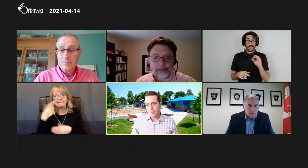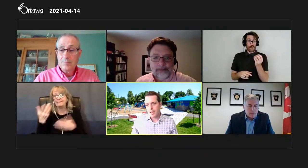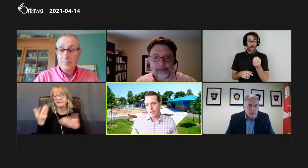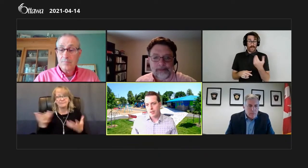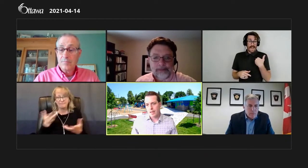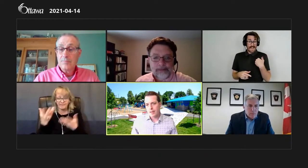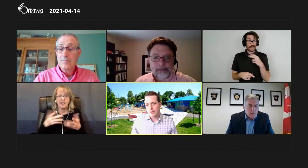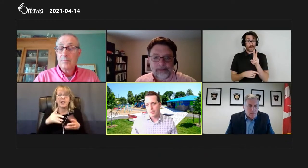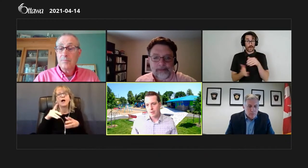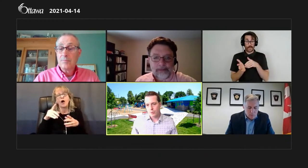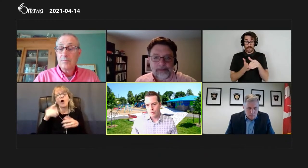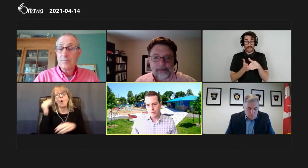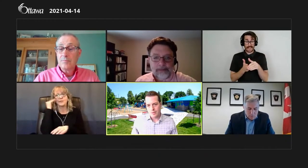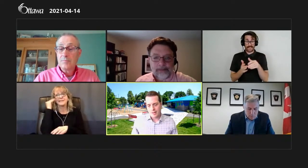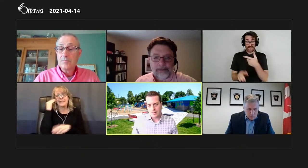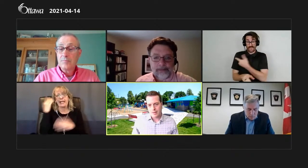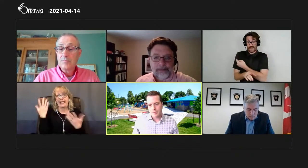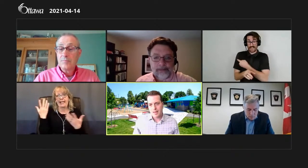fridge.